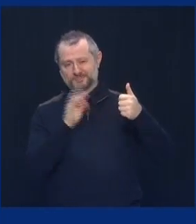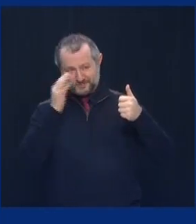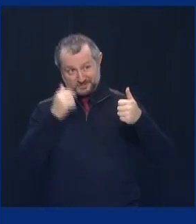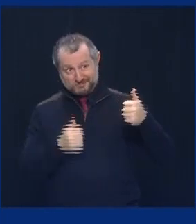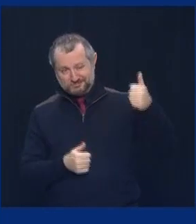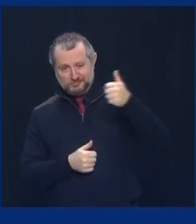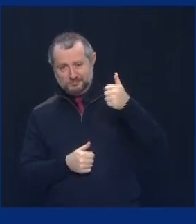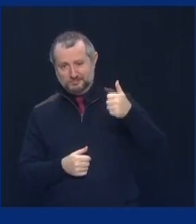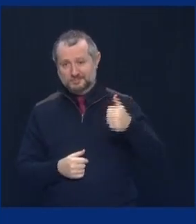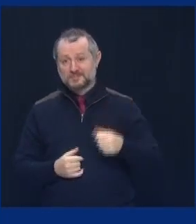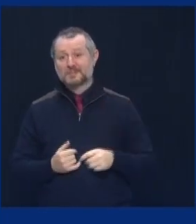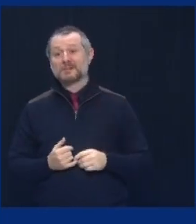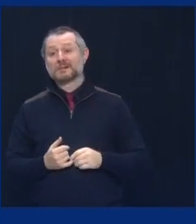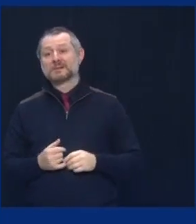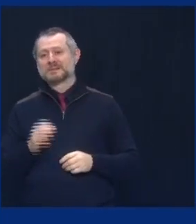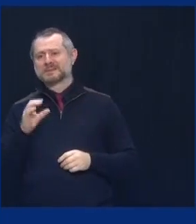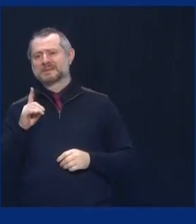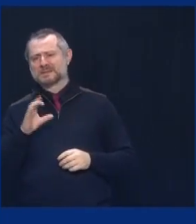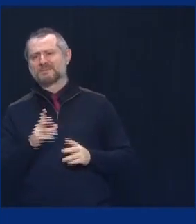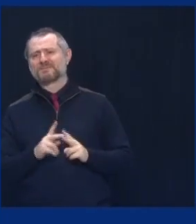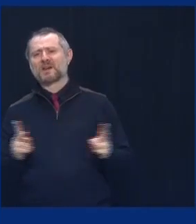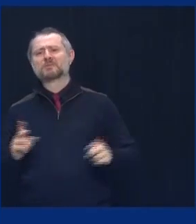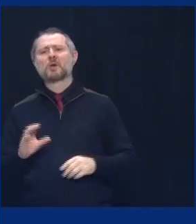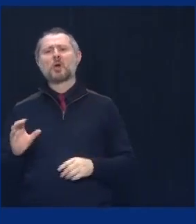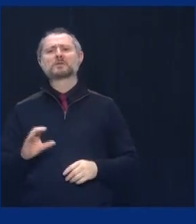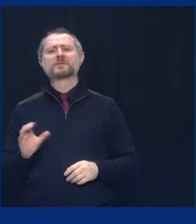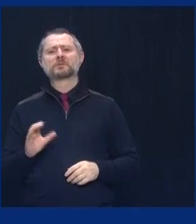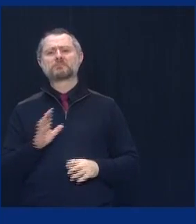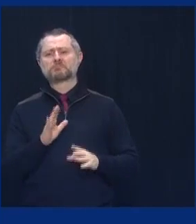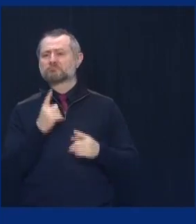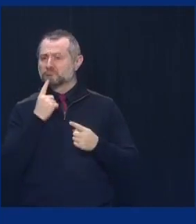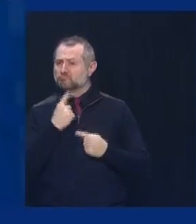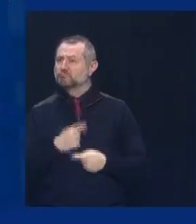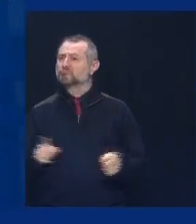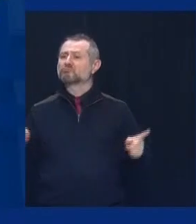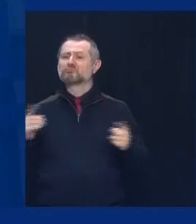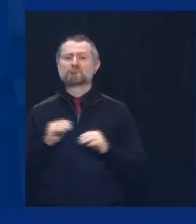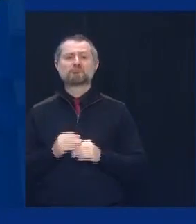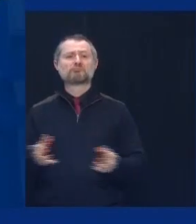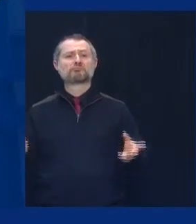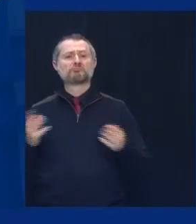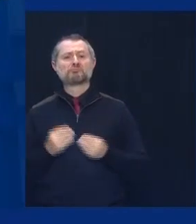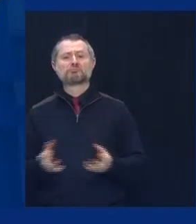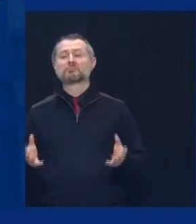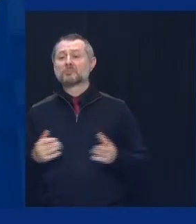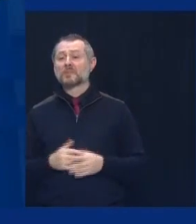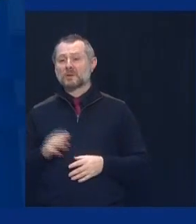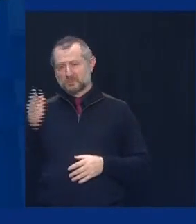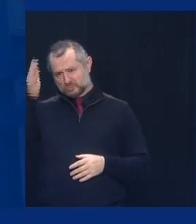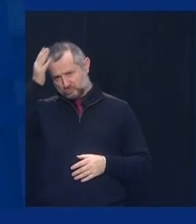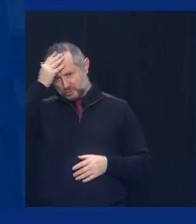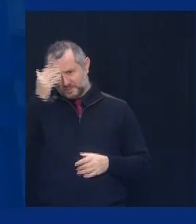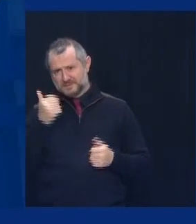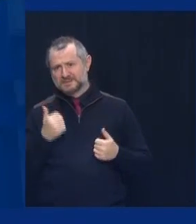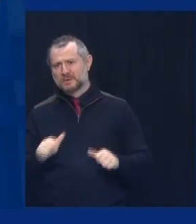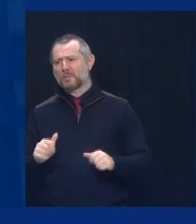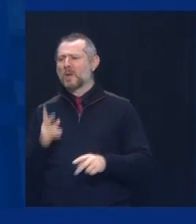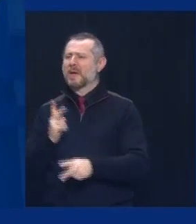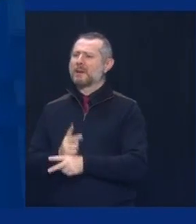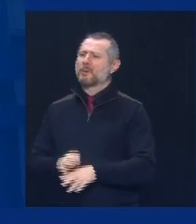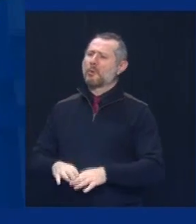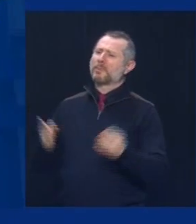very conservative in business restrictions. So even